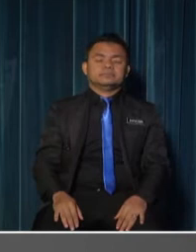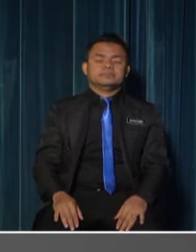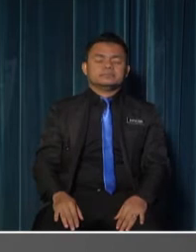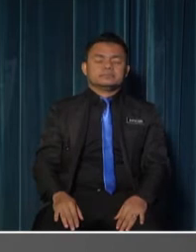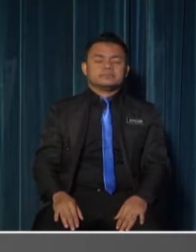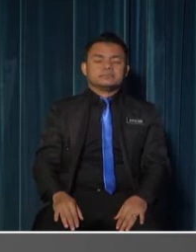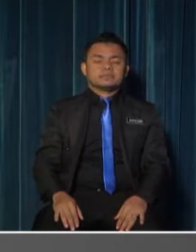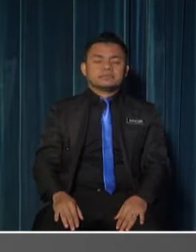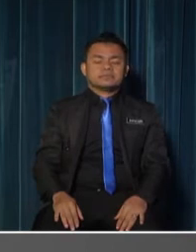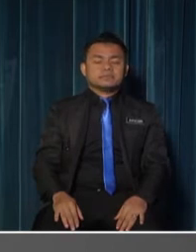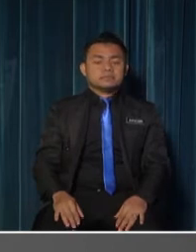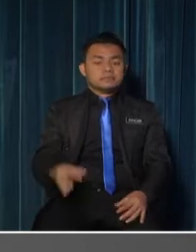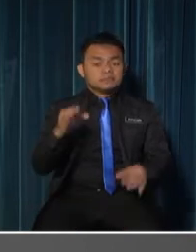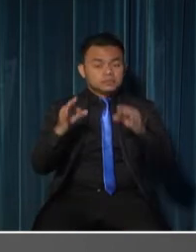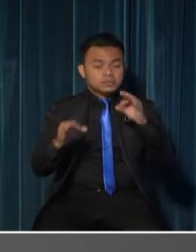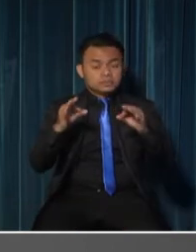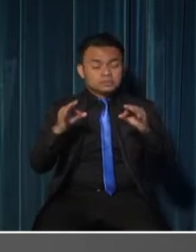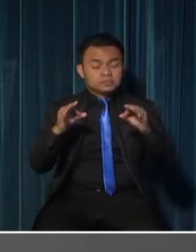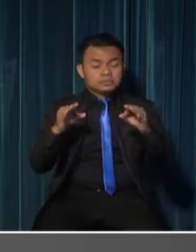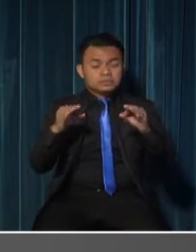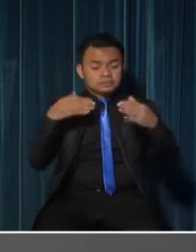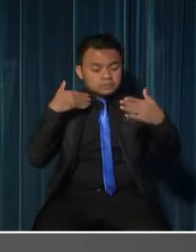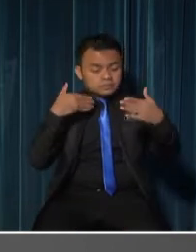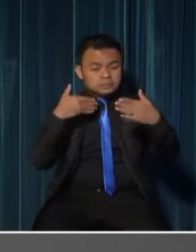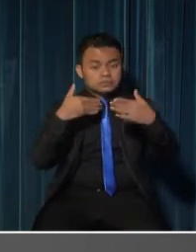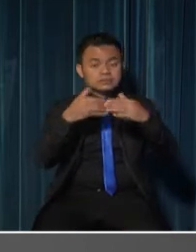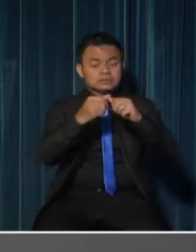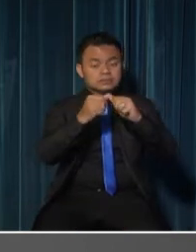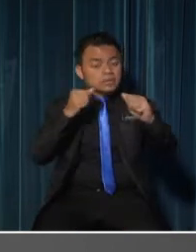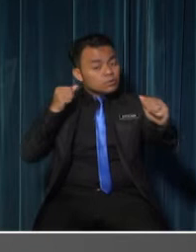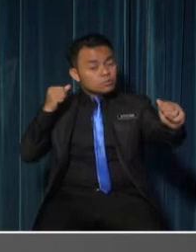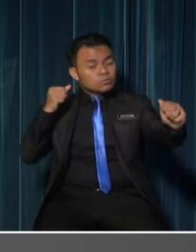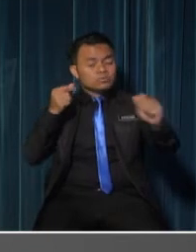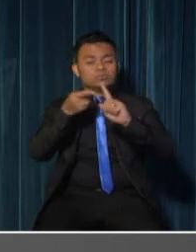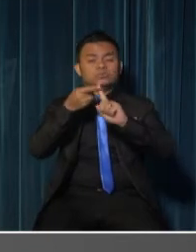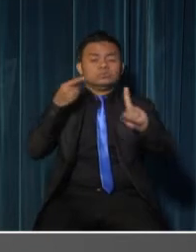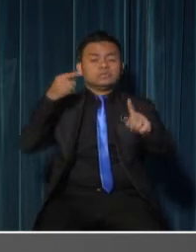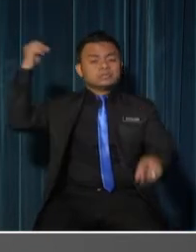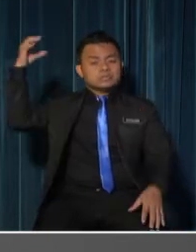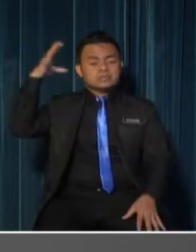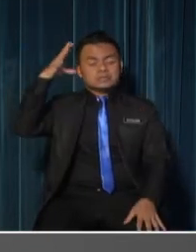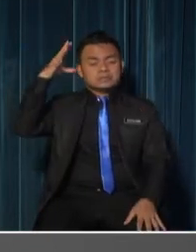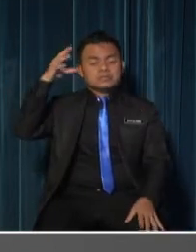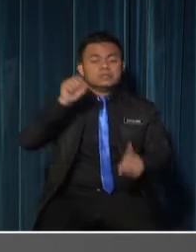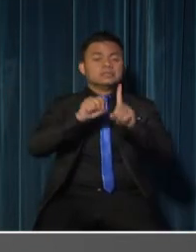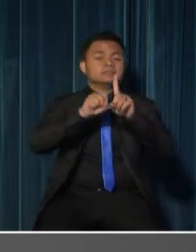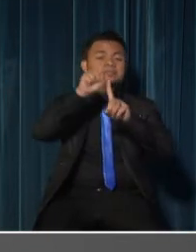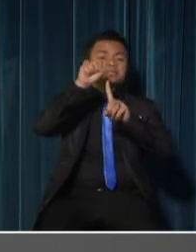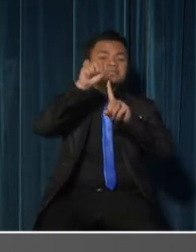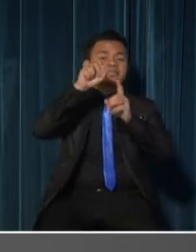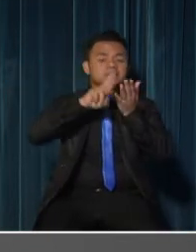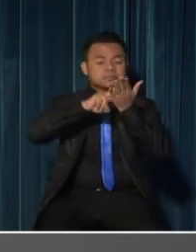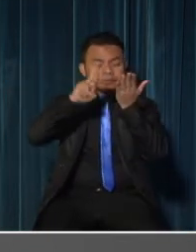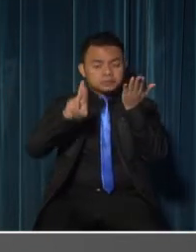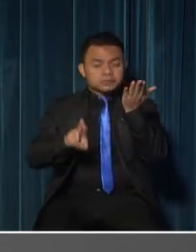As the distance of the planet is farthest from the Sun, its temperature must be the